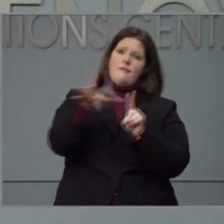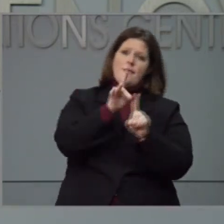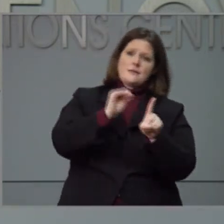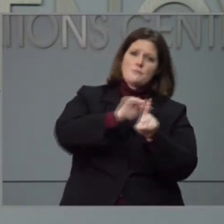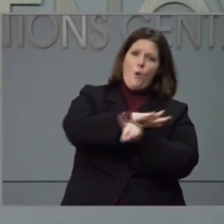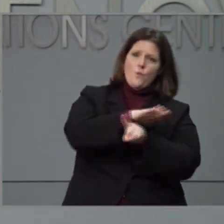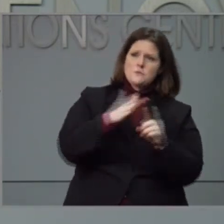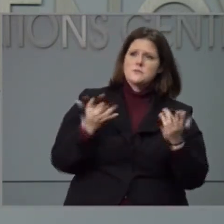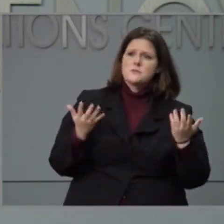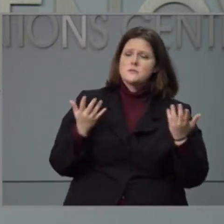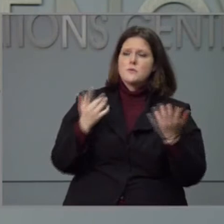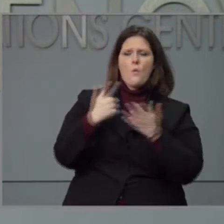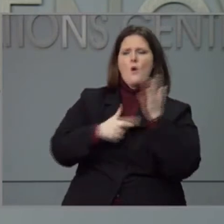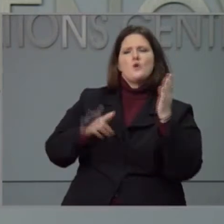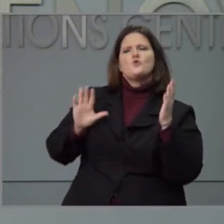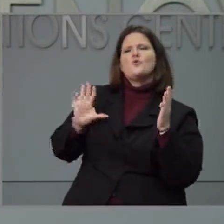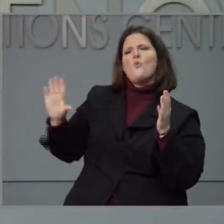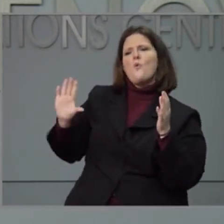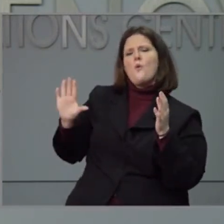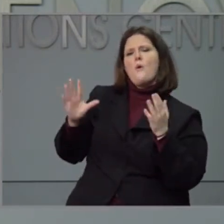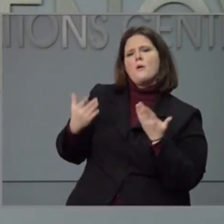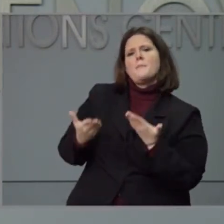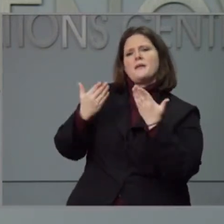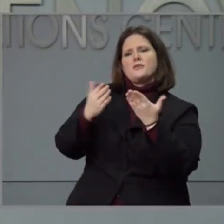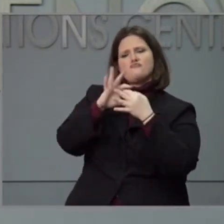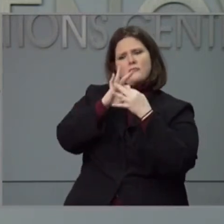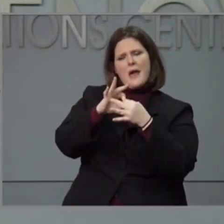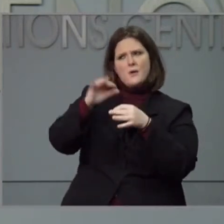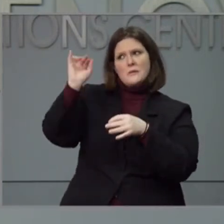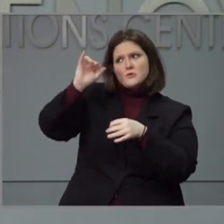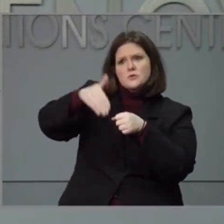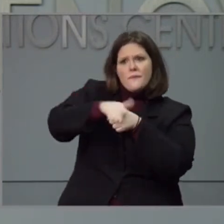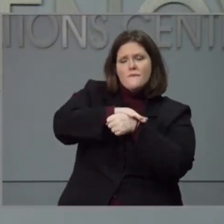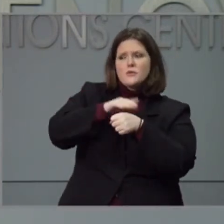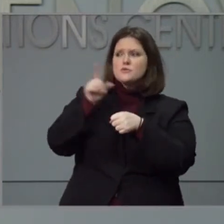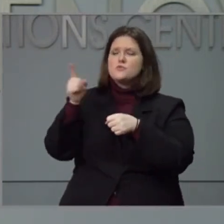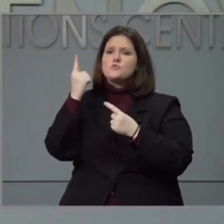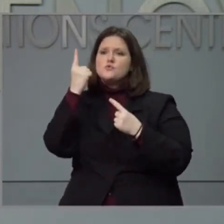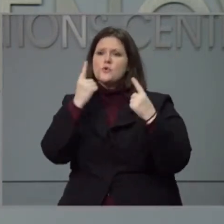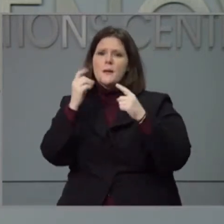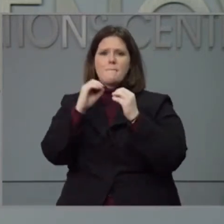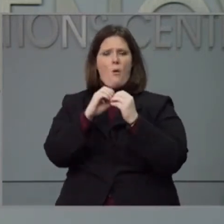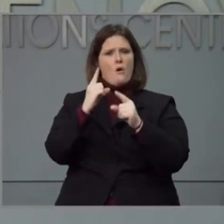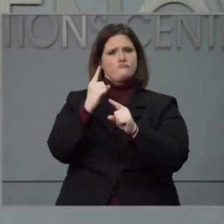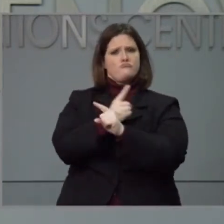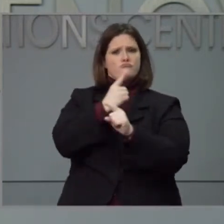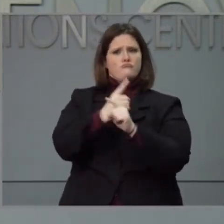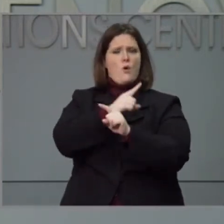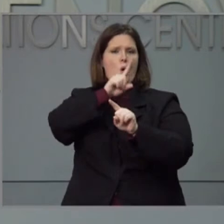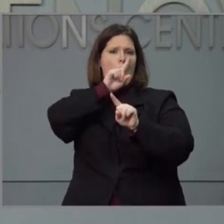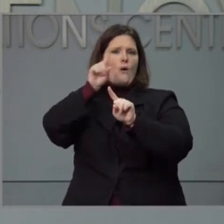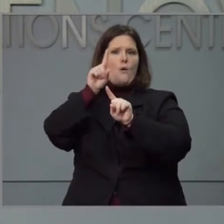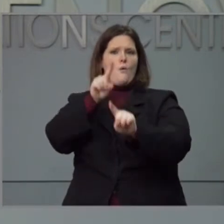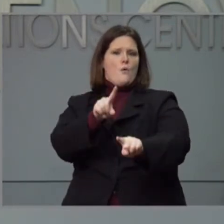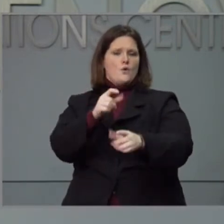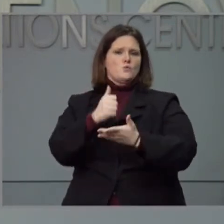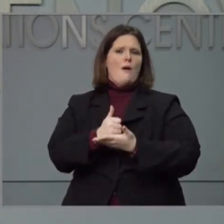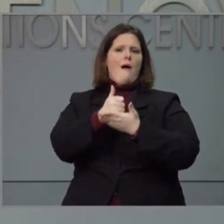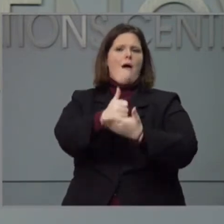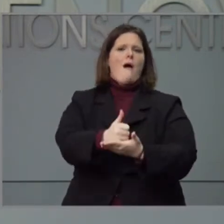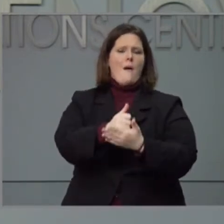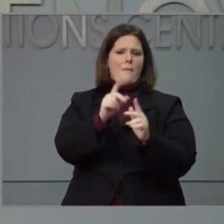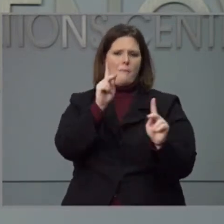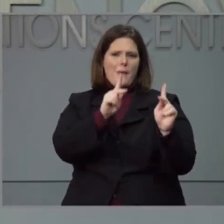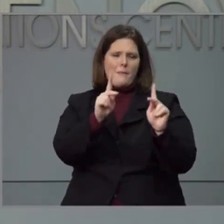exposed. So I'd like to get your thoughts about coverage. Would you consider a more formal order or declaration that could help with